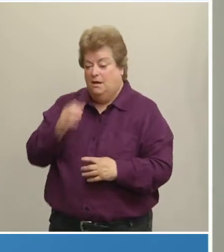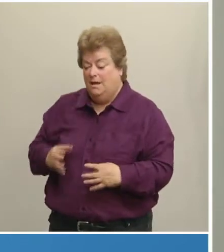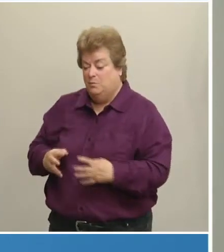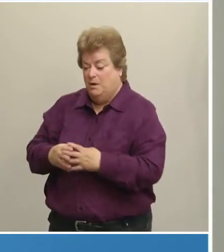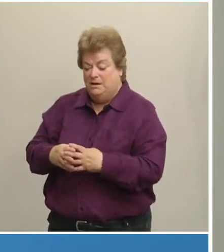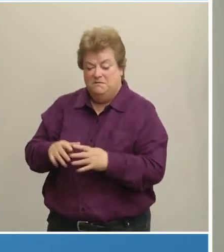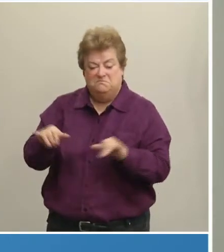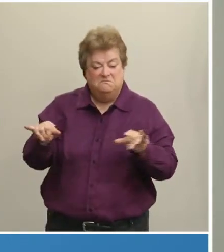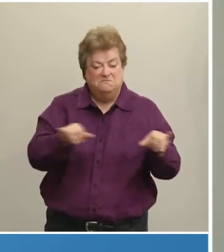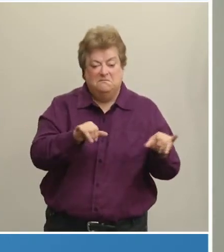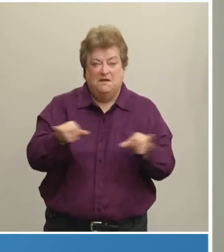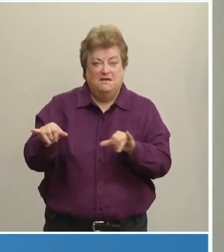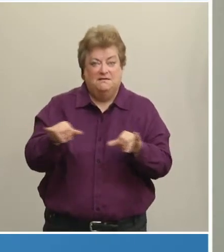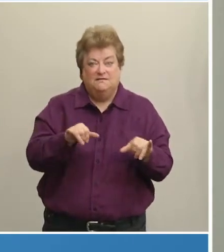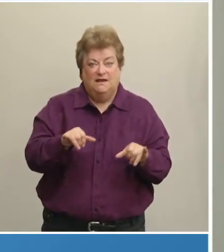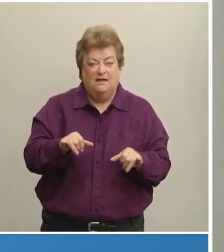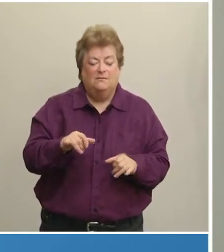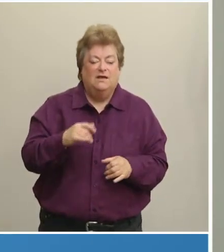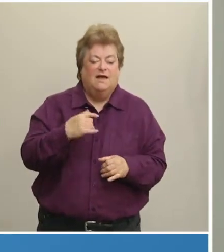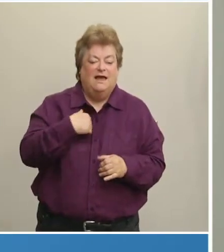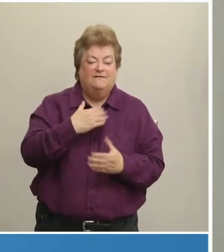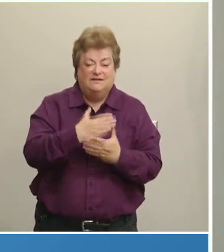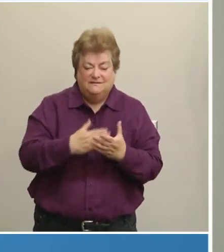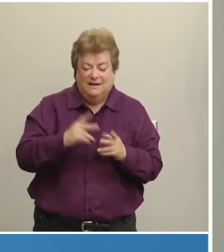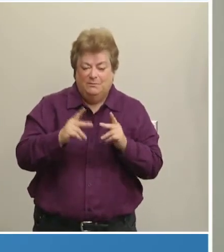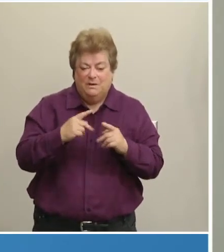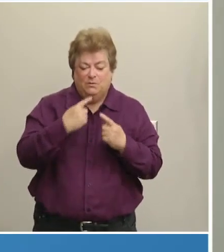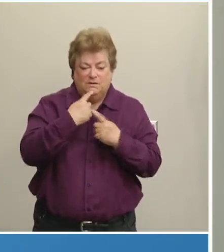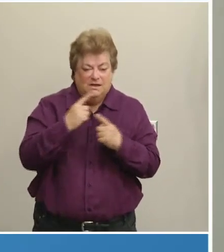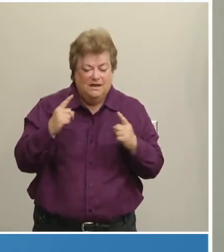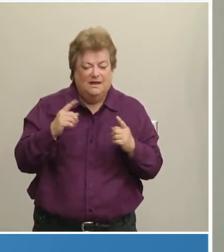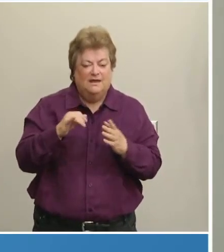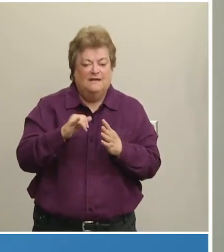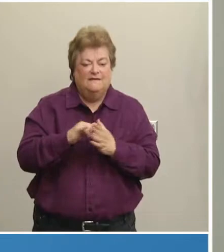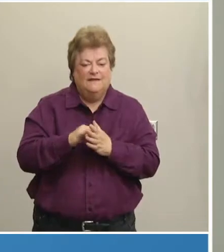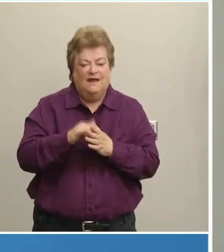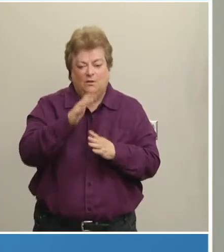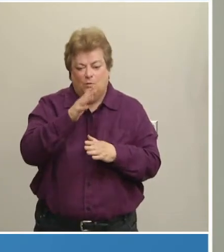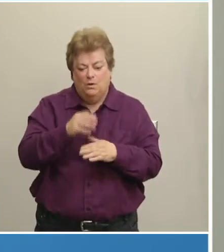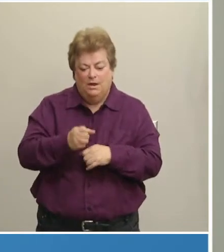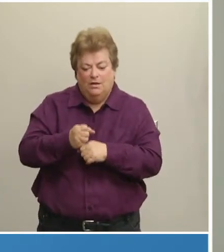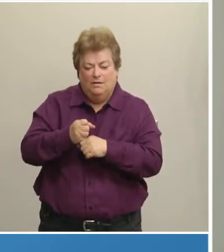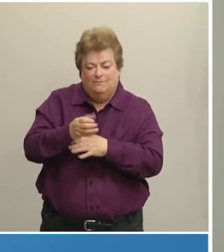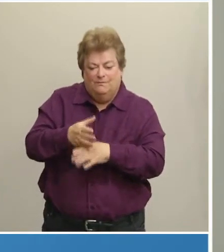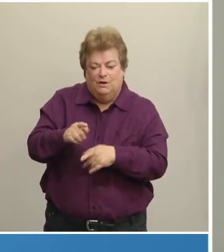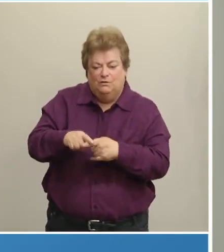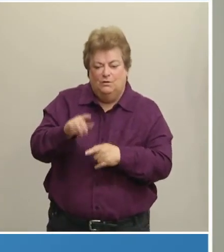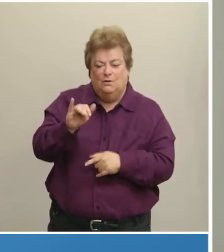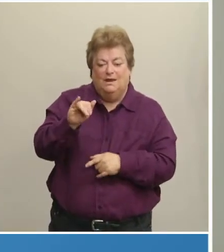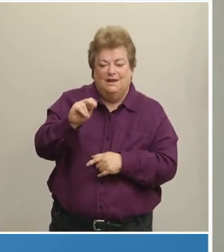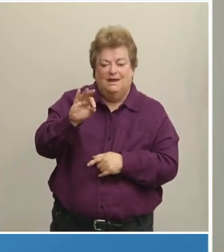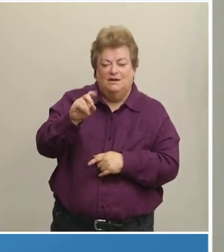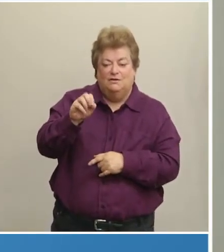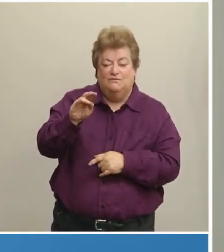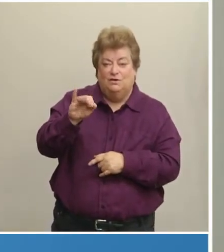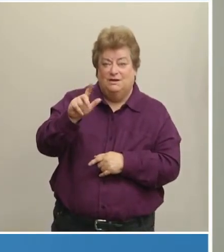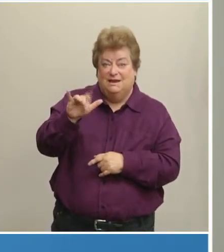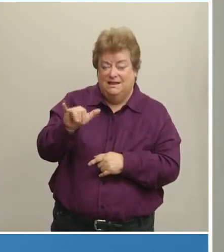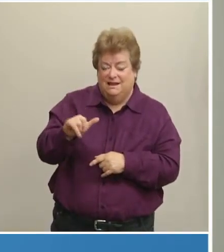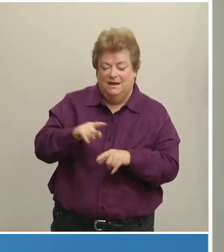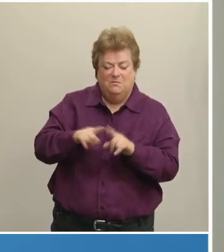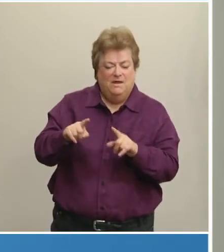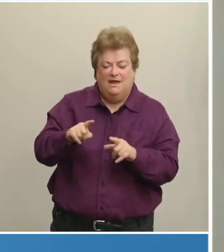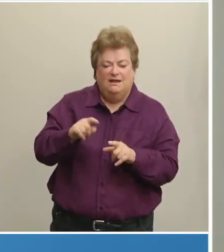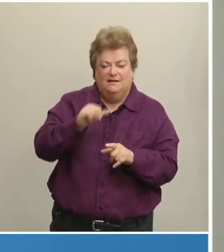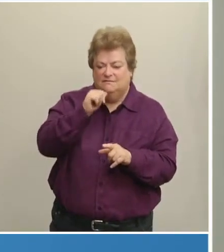There are some unfounded claims linking the COVID-19 vaccines to infertility that have been scientifically disproven. So women